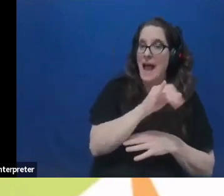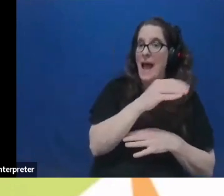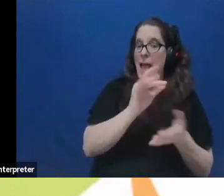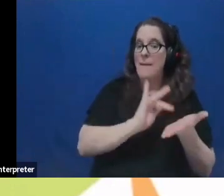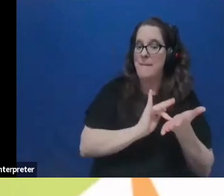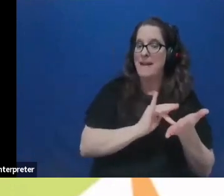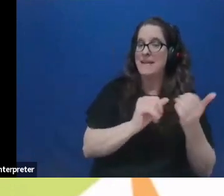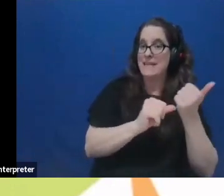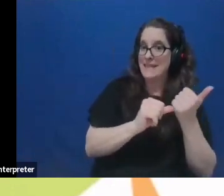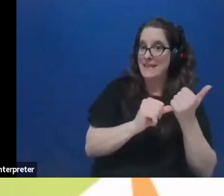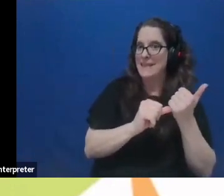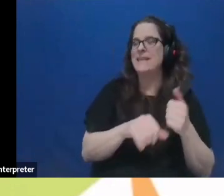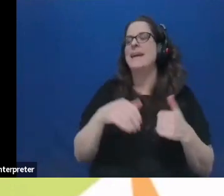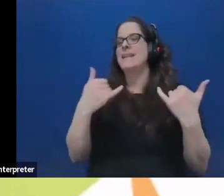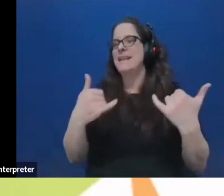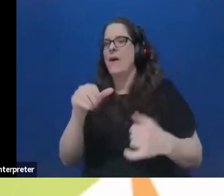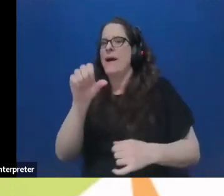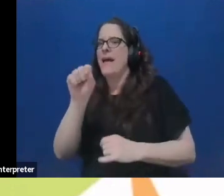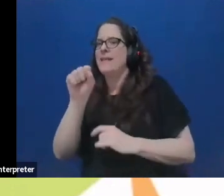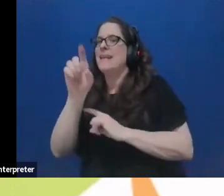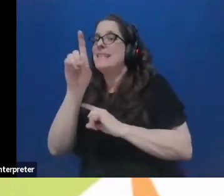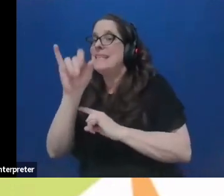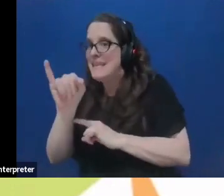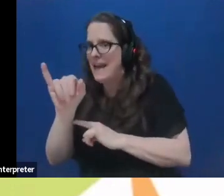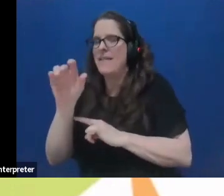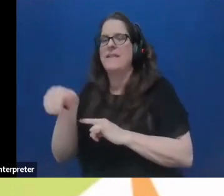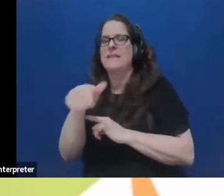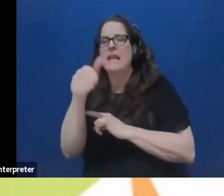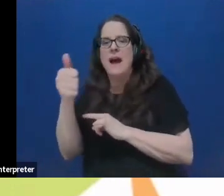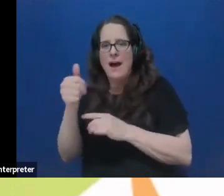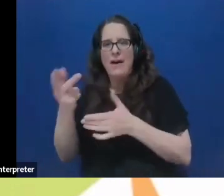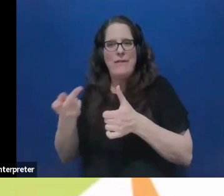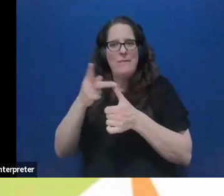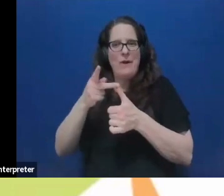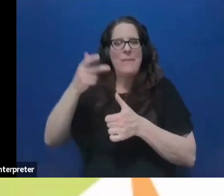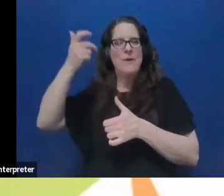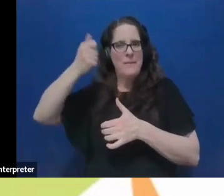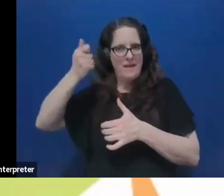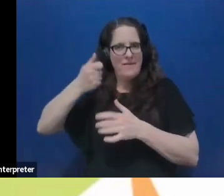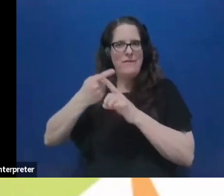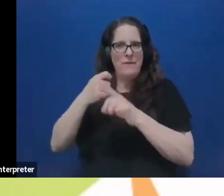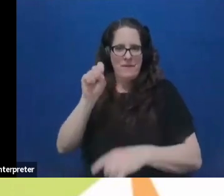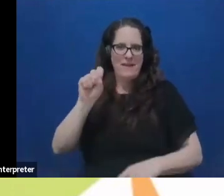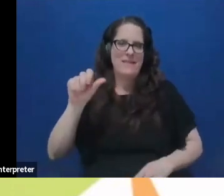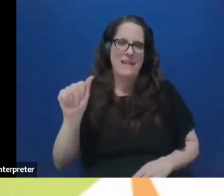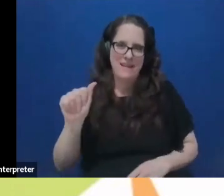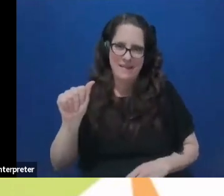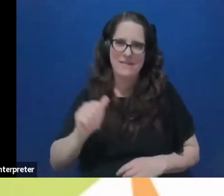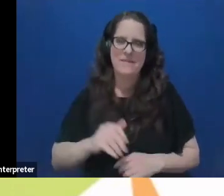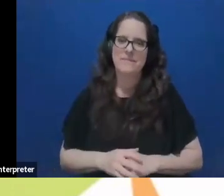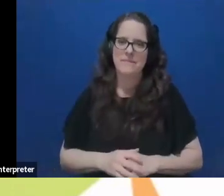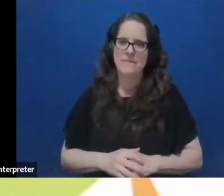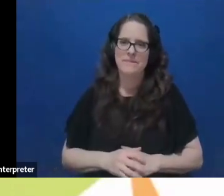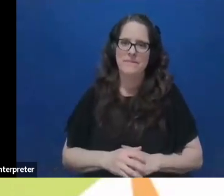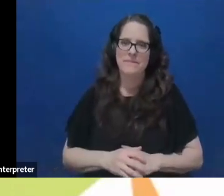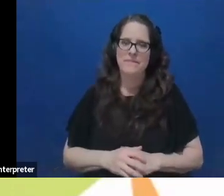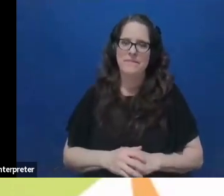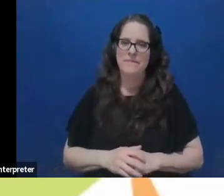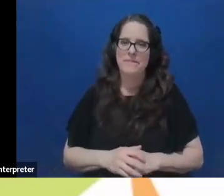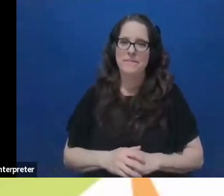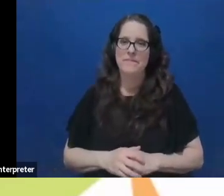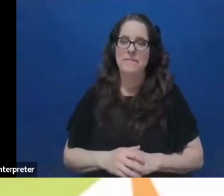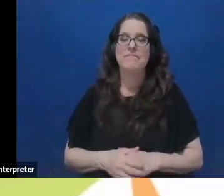other primary cash benefit that people with disabilities receive from Social Security. And the rules